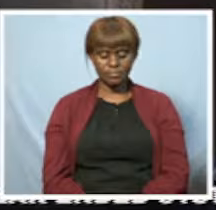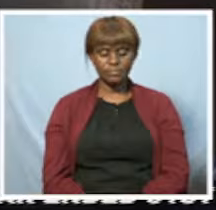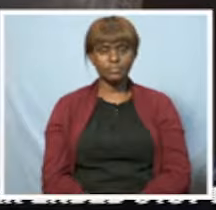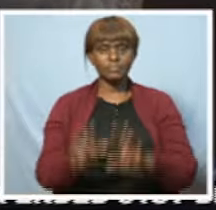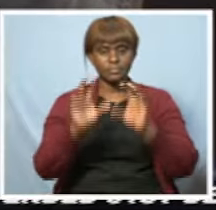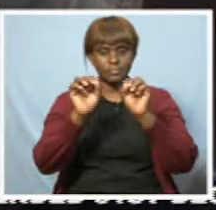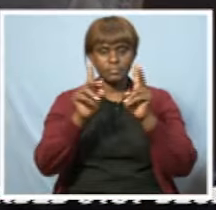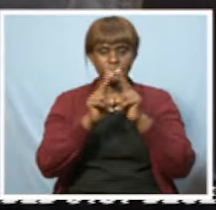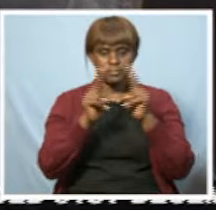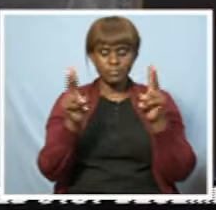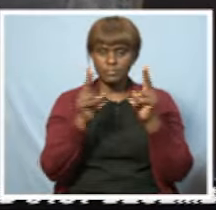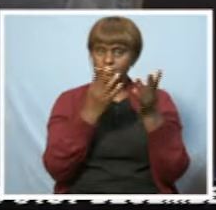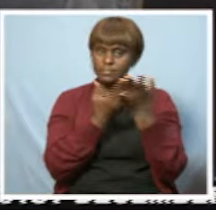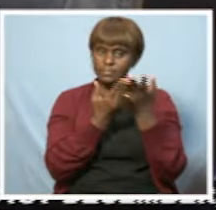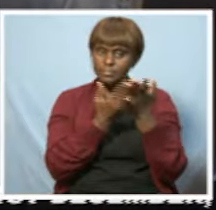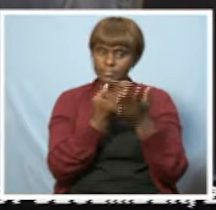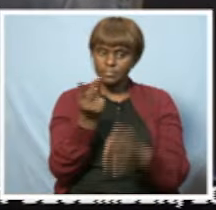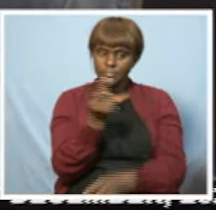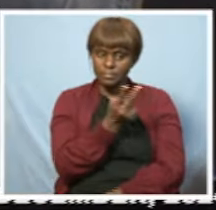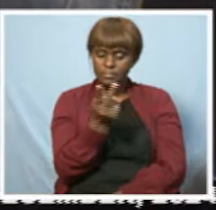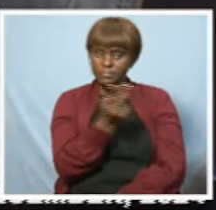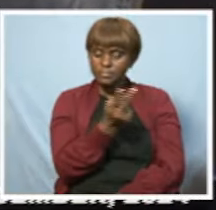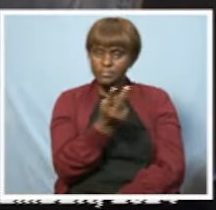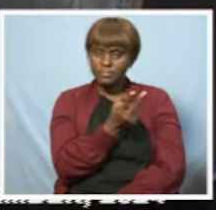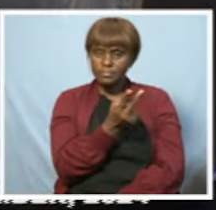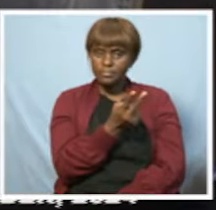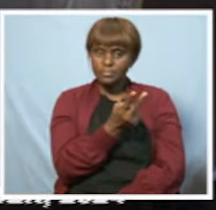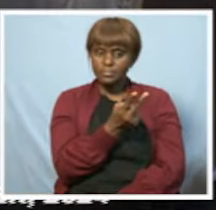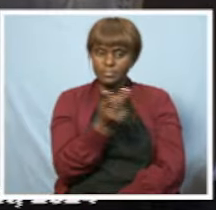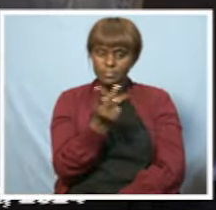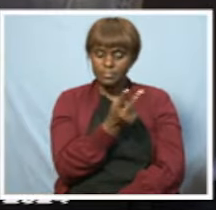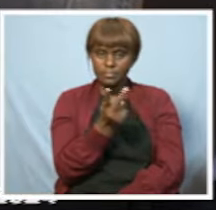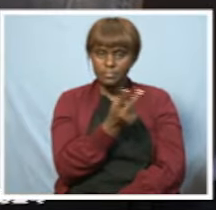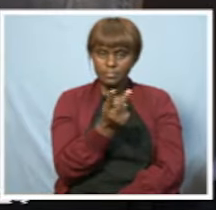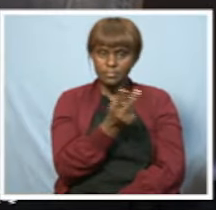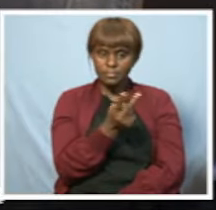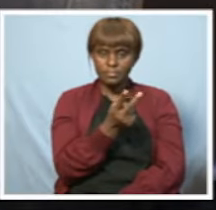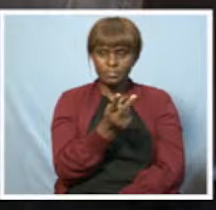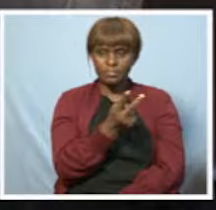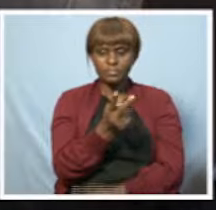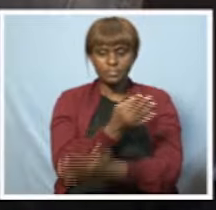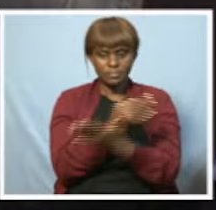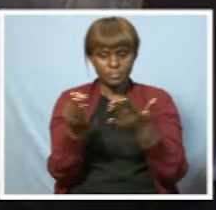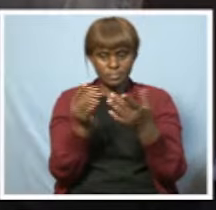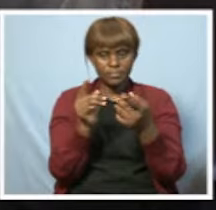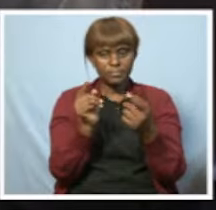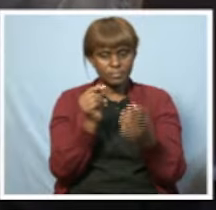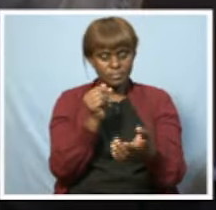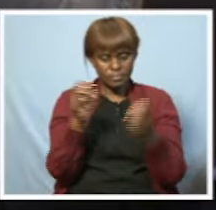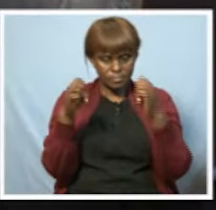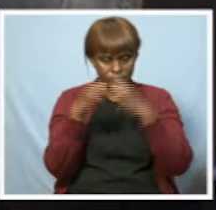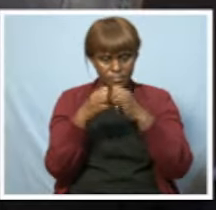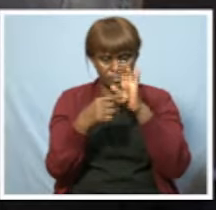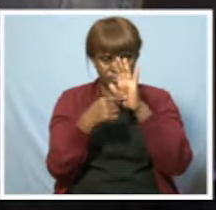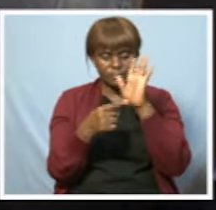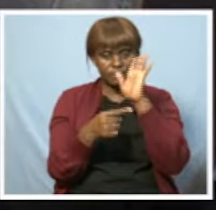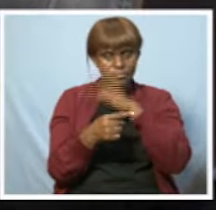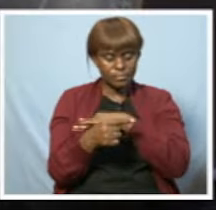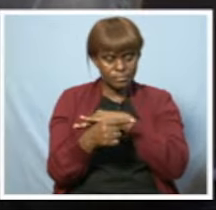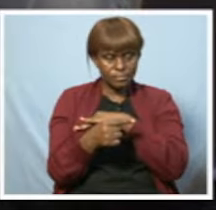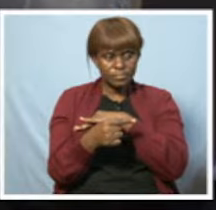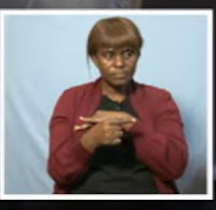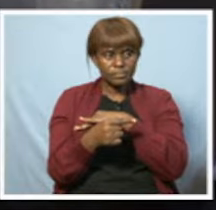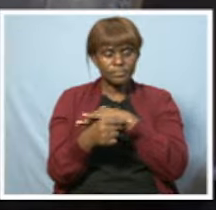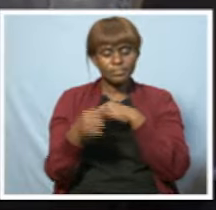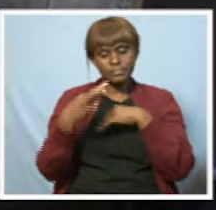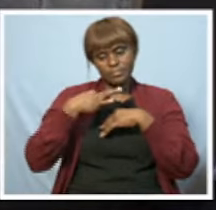Okay, so the 2, they failed to meet the criteria. The bank had indicated that